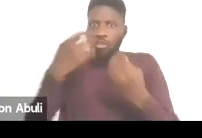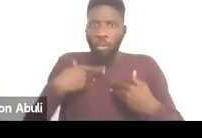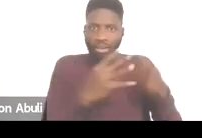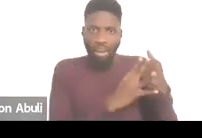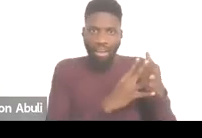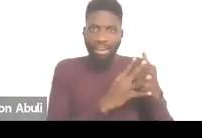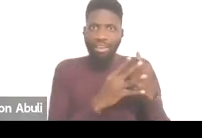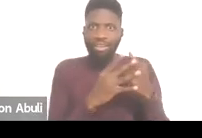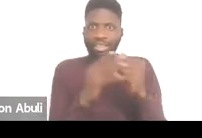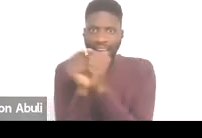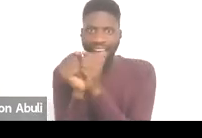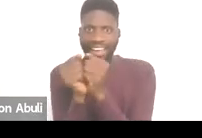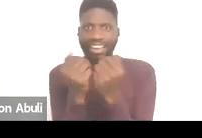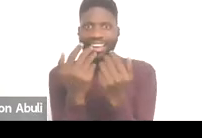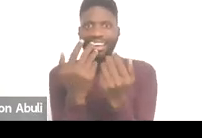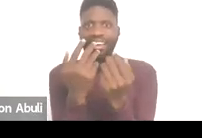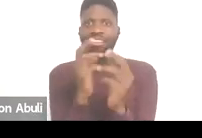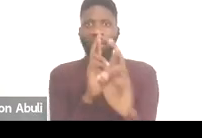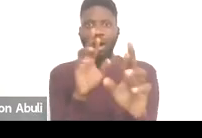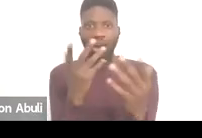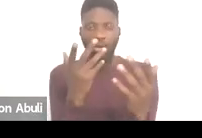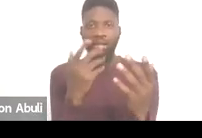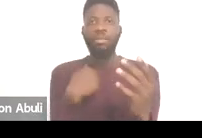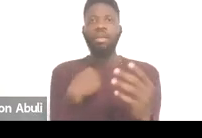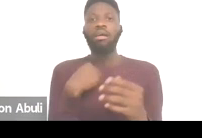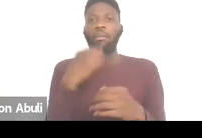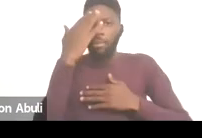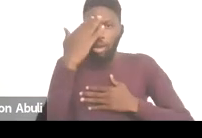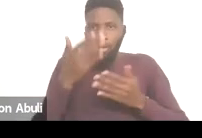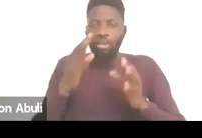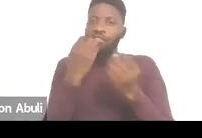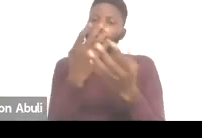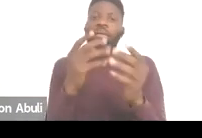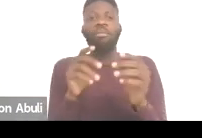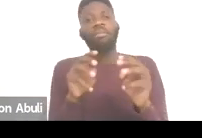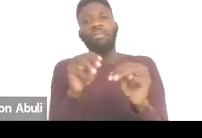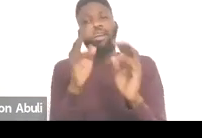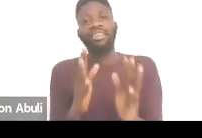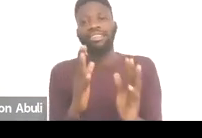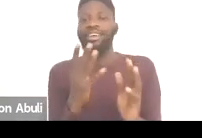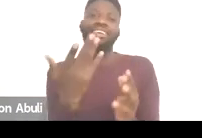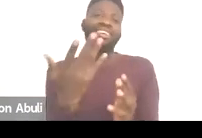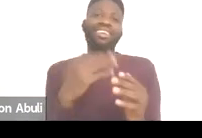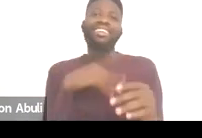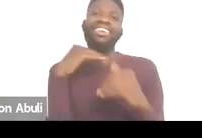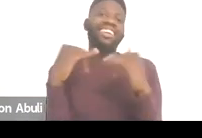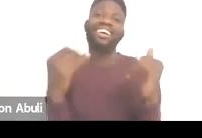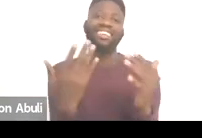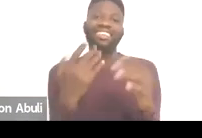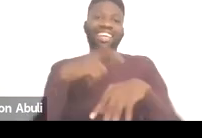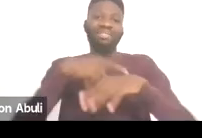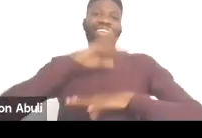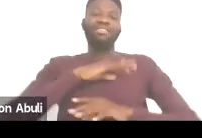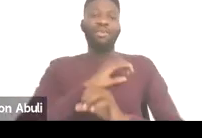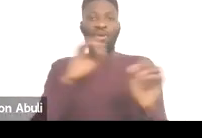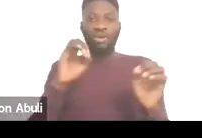How do I politely communicate to my manager that the deadline is unreasonable? You don't write to your manager and tell